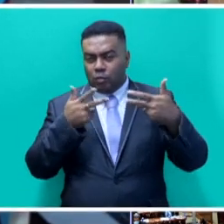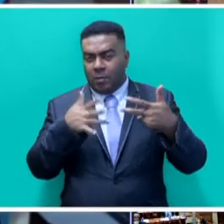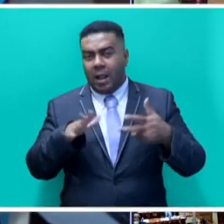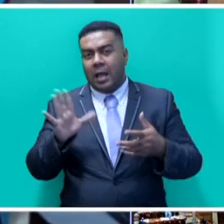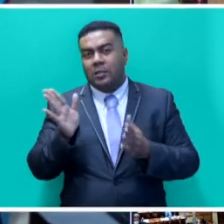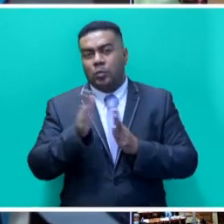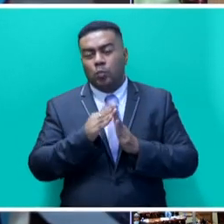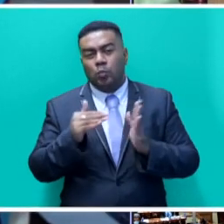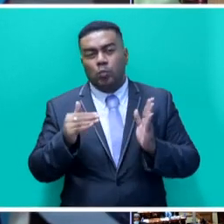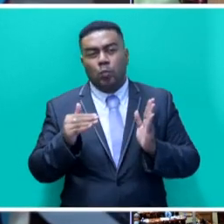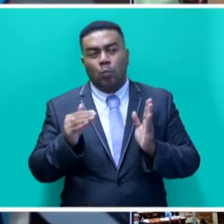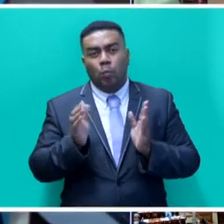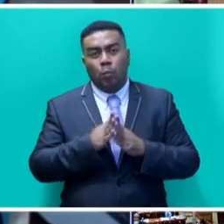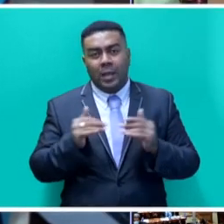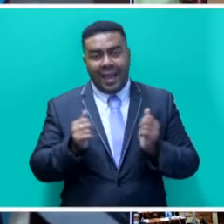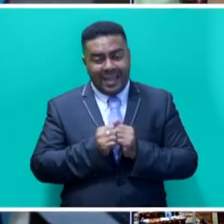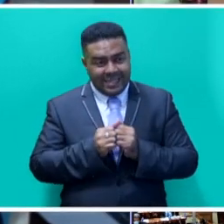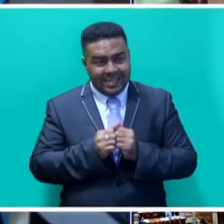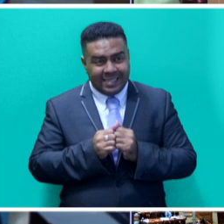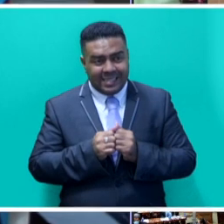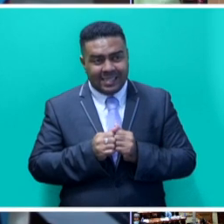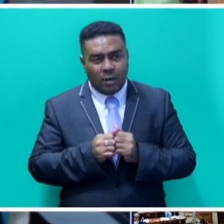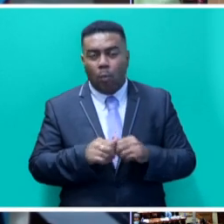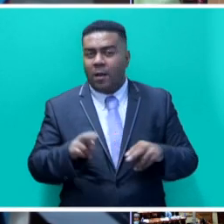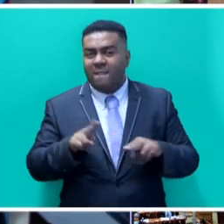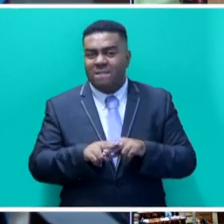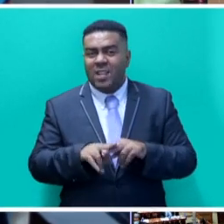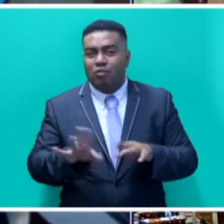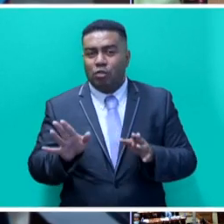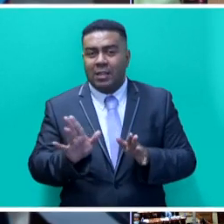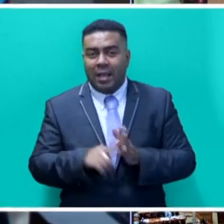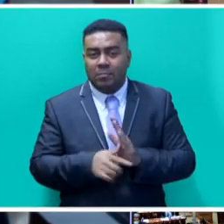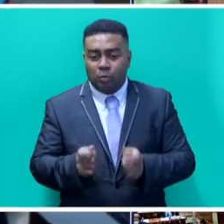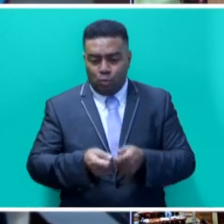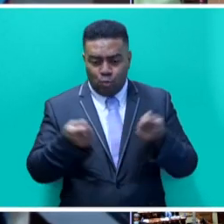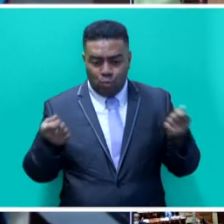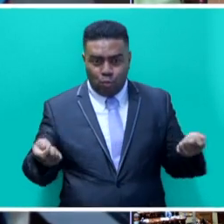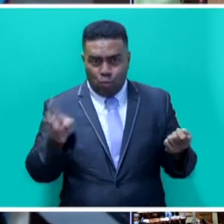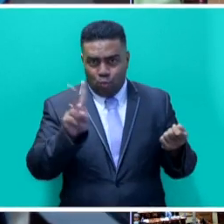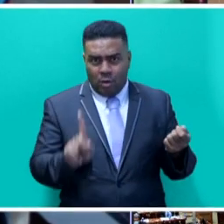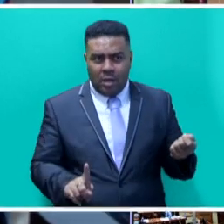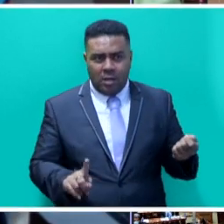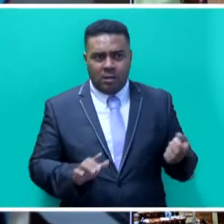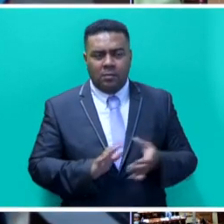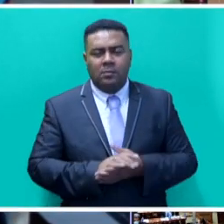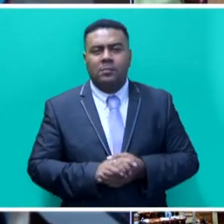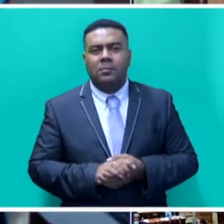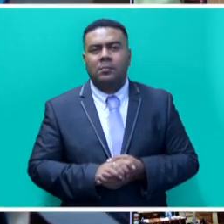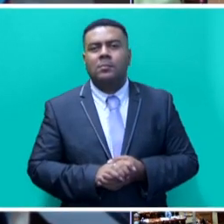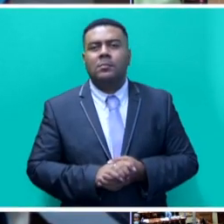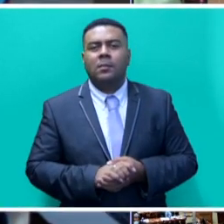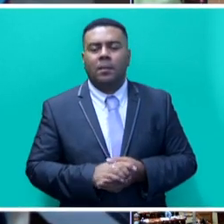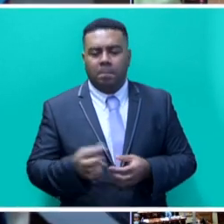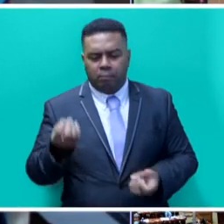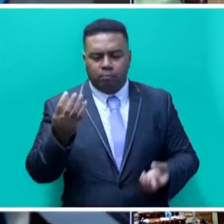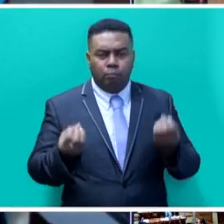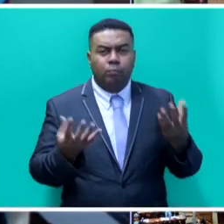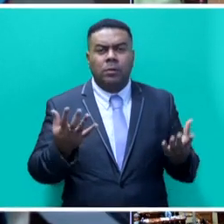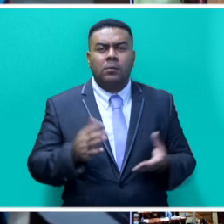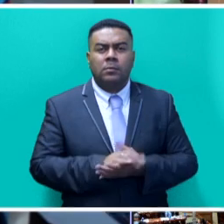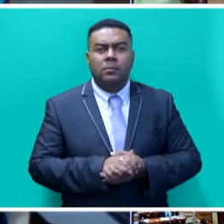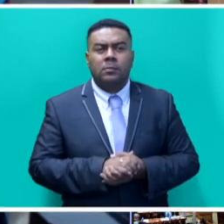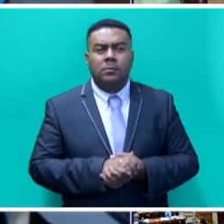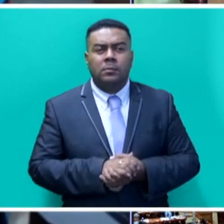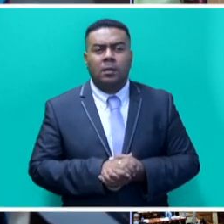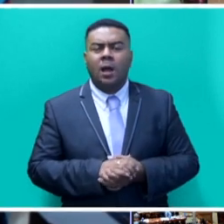and of course the one in the Fiji Times today, where everybody is propping him up. How